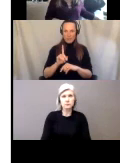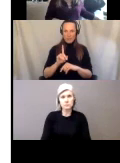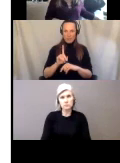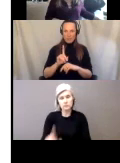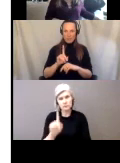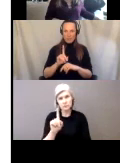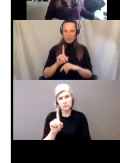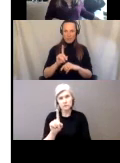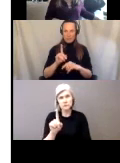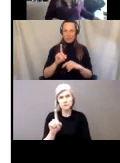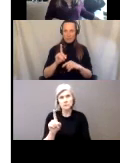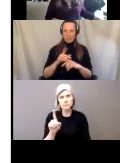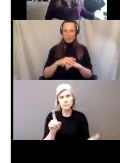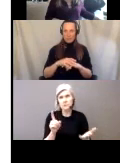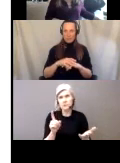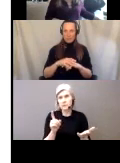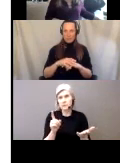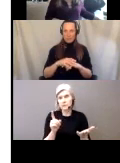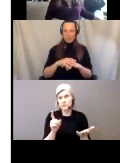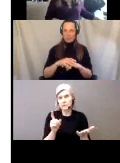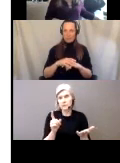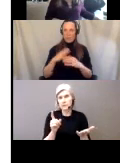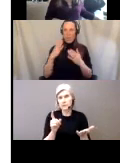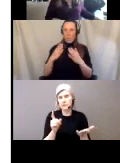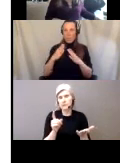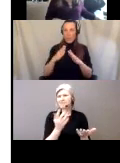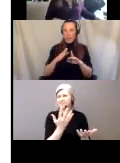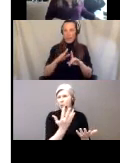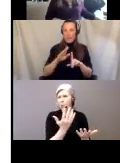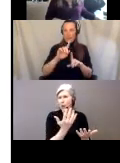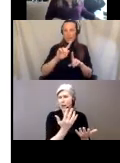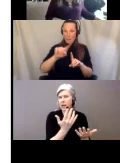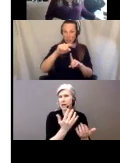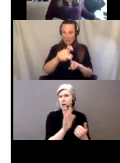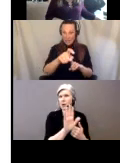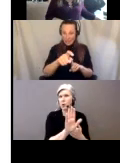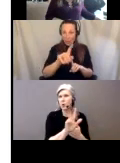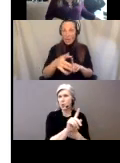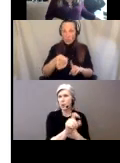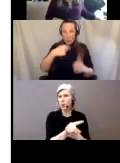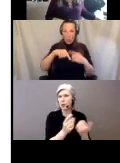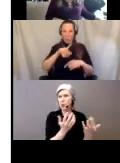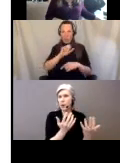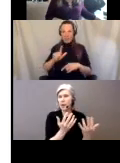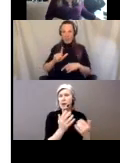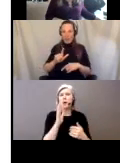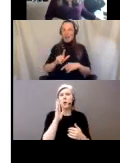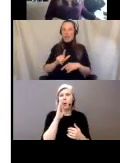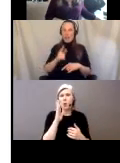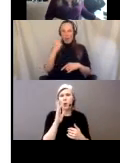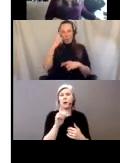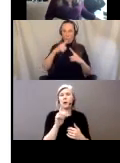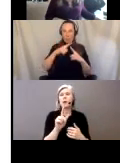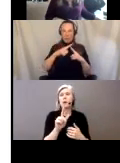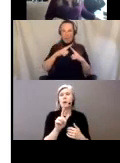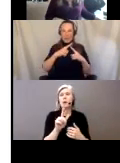Hang on, maybe we can go ahead with the next question, and I'll work on promoting, make sure that that